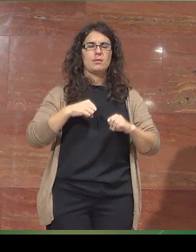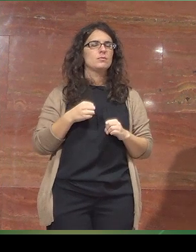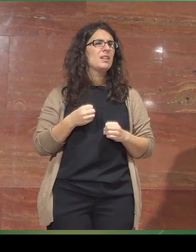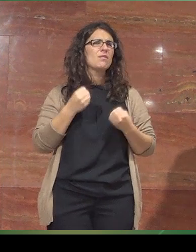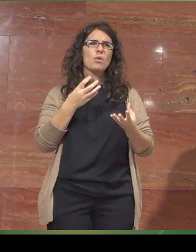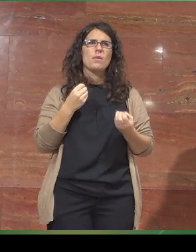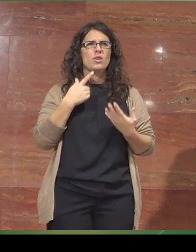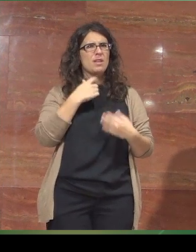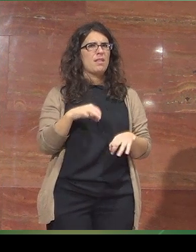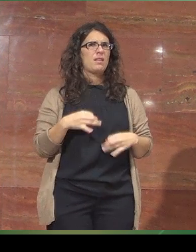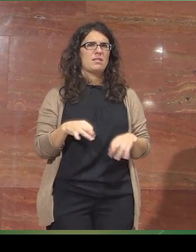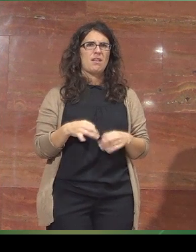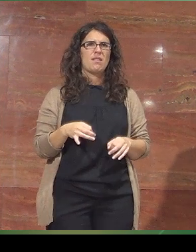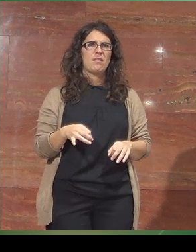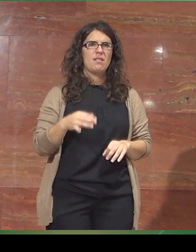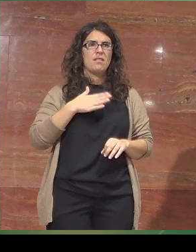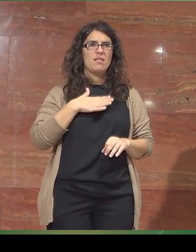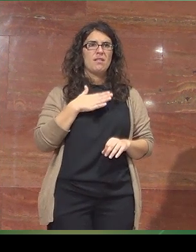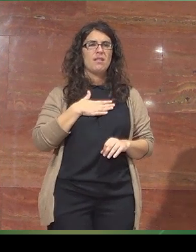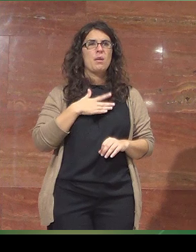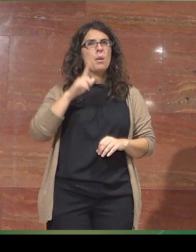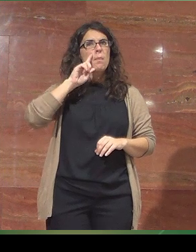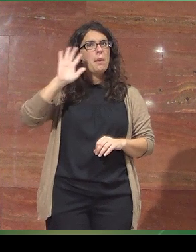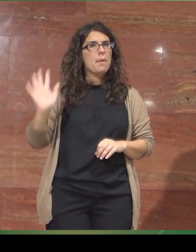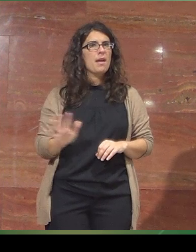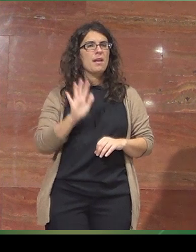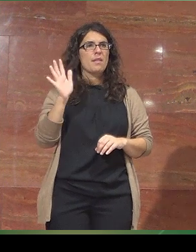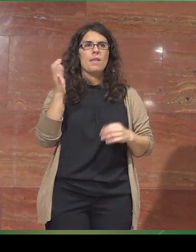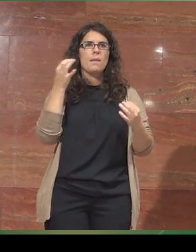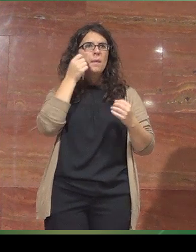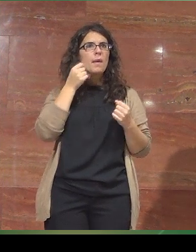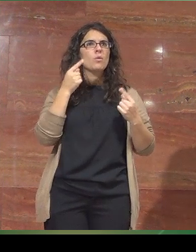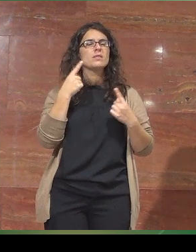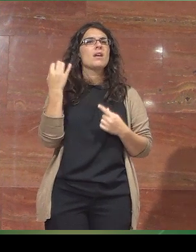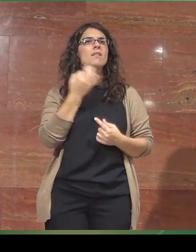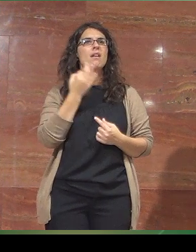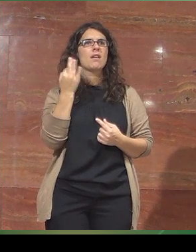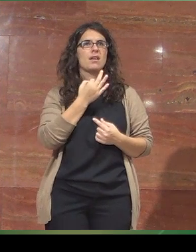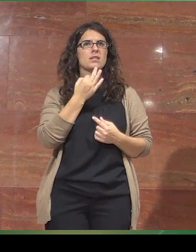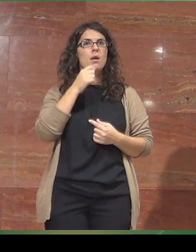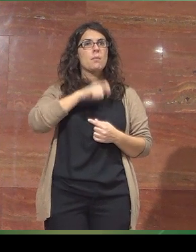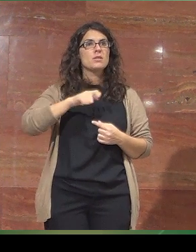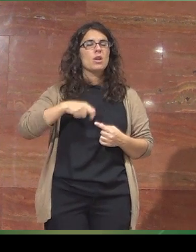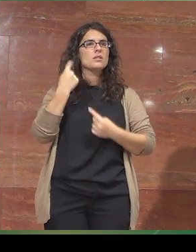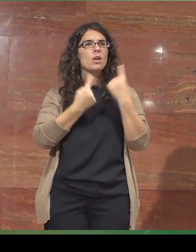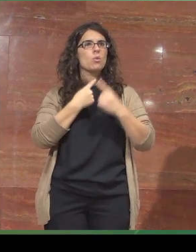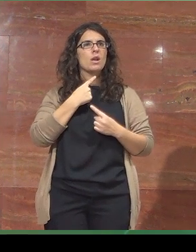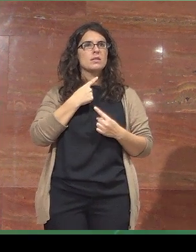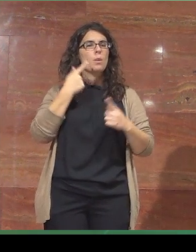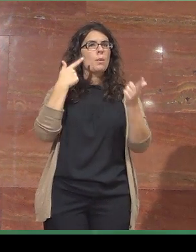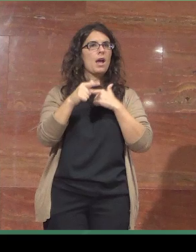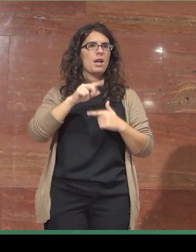we're addressing people who have never traveled before. It's much too easy to assume that everybody is a regular